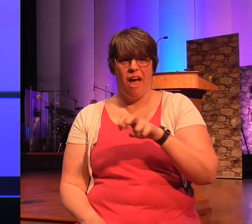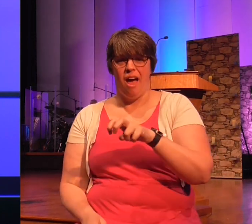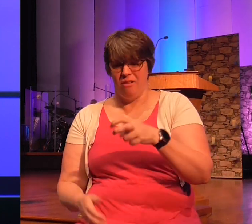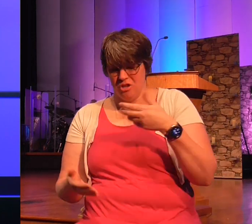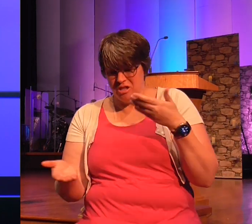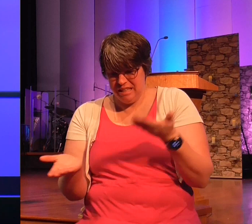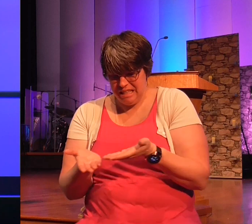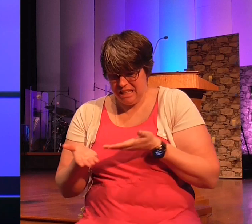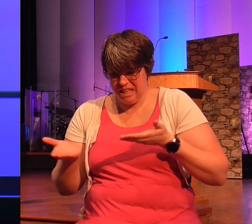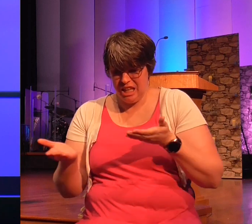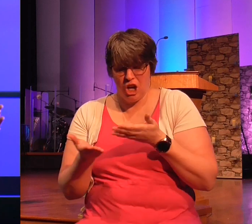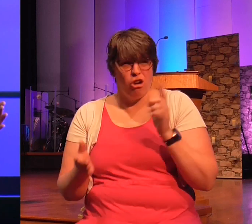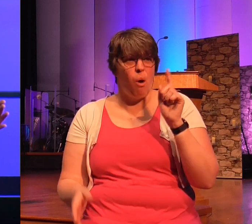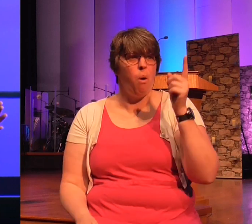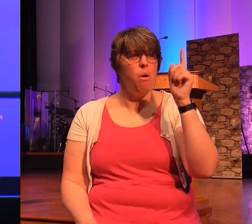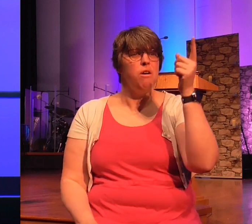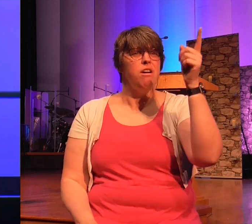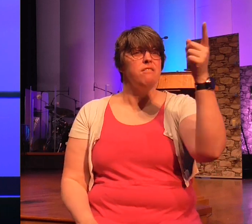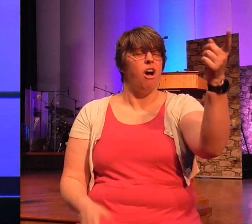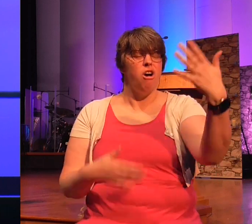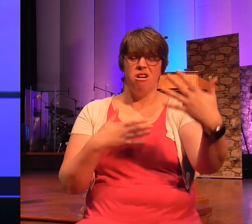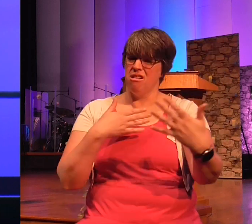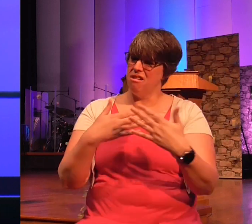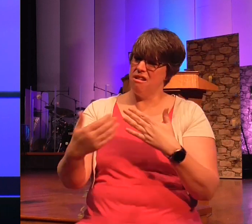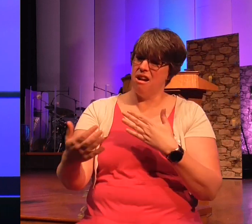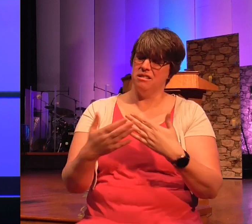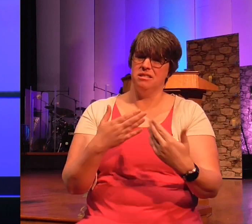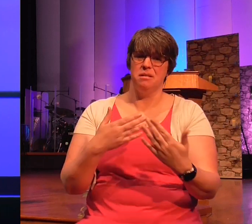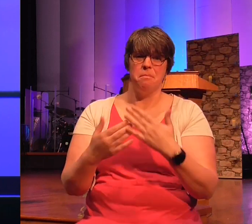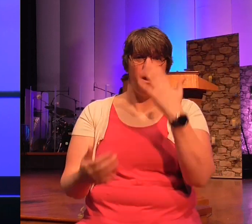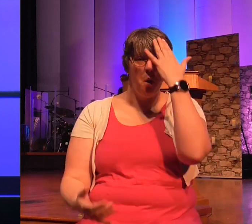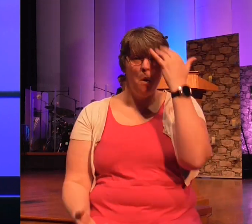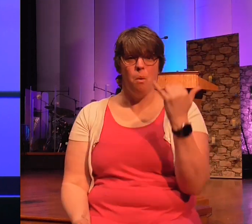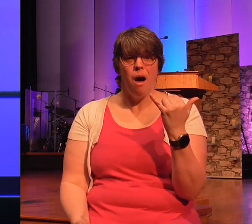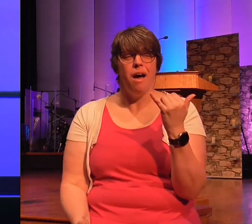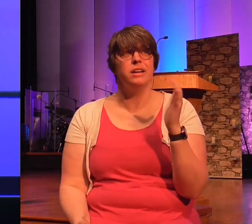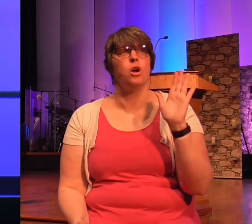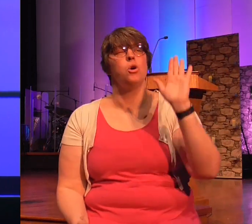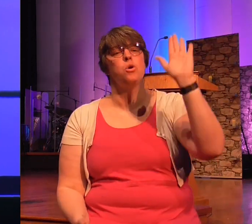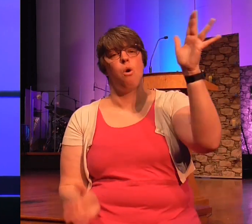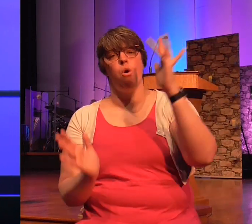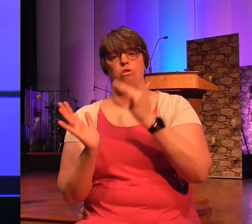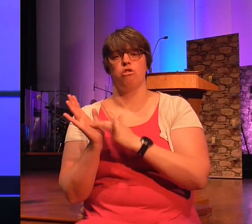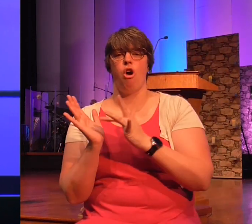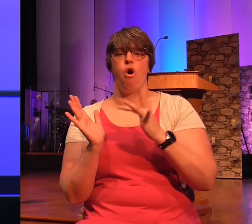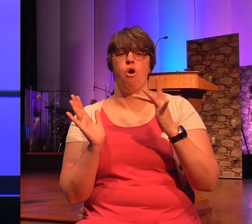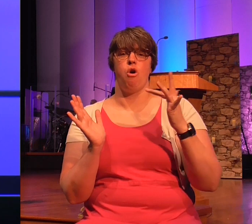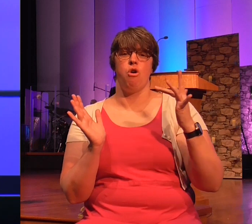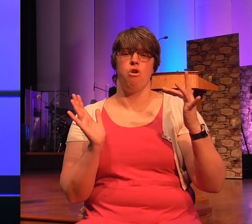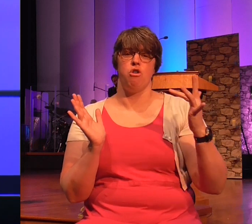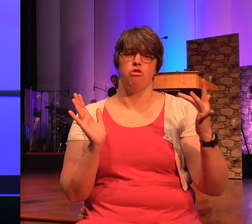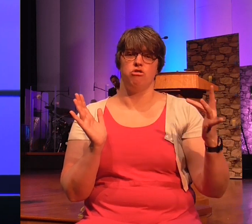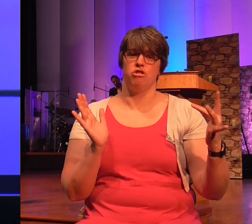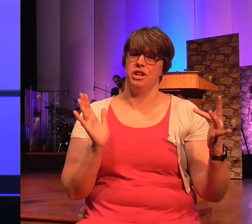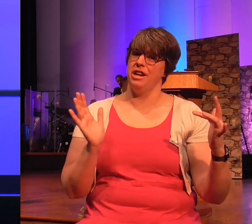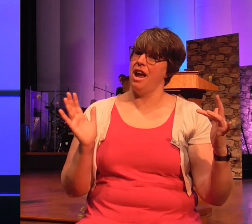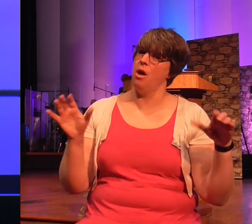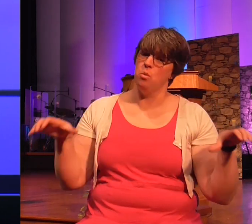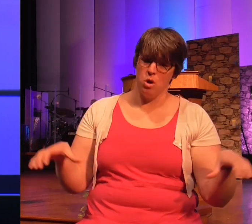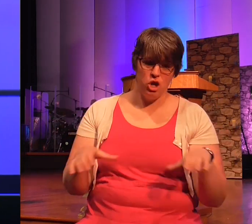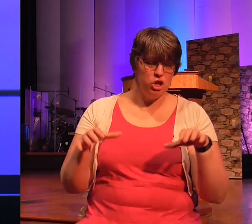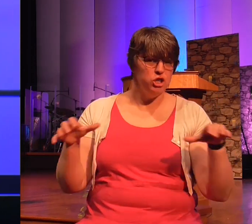far for your glory. I will